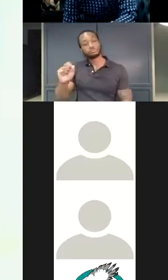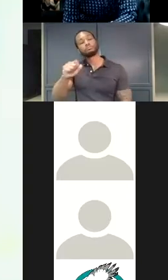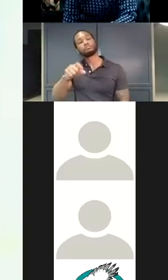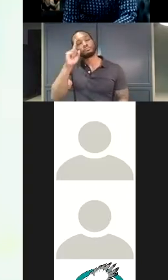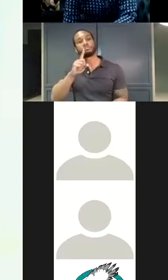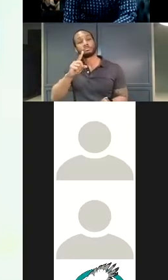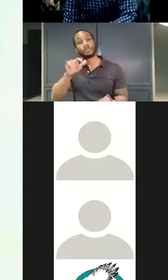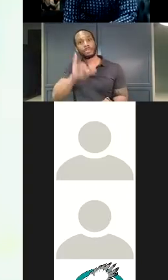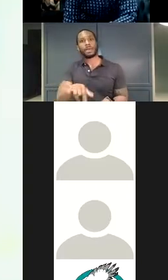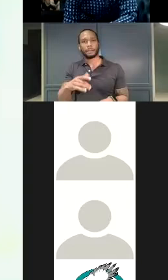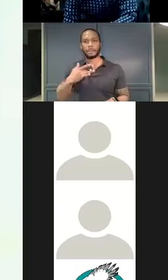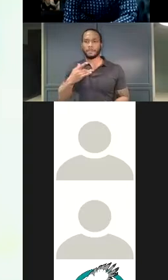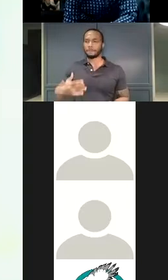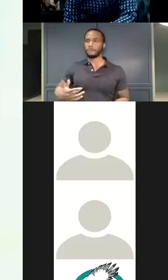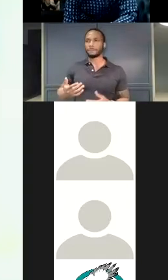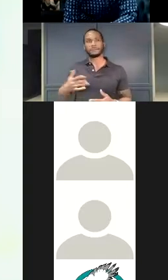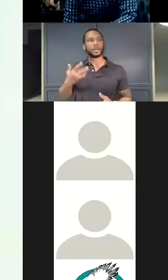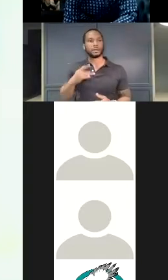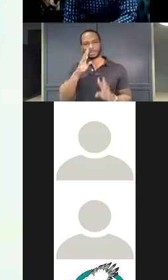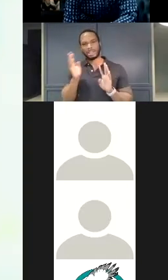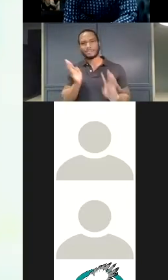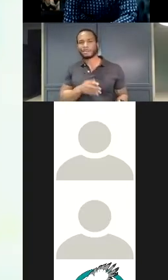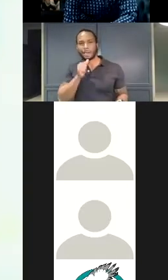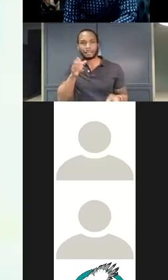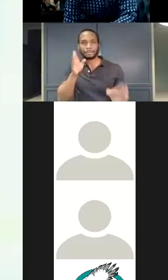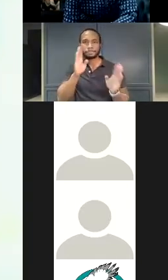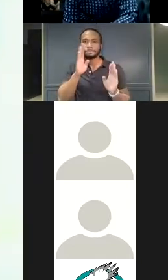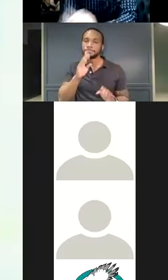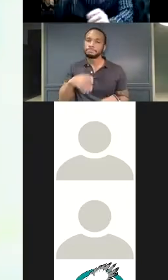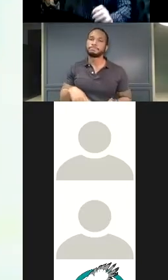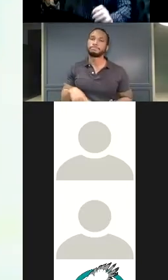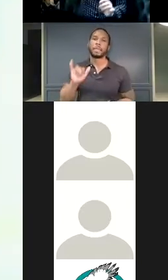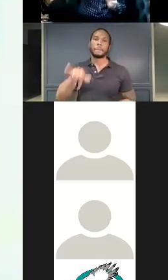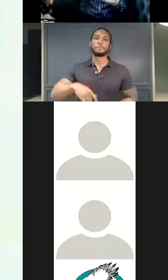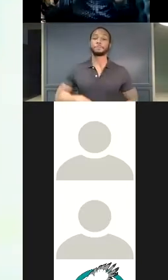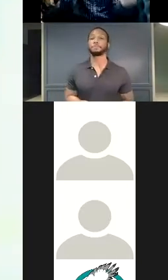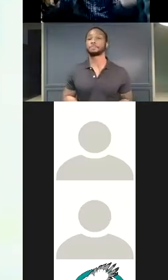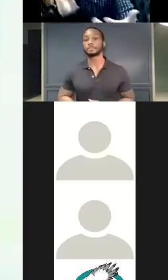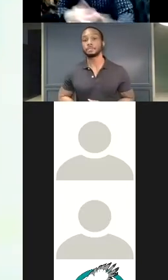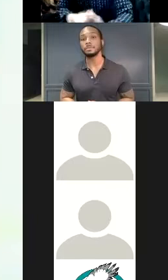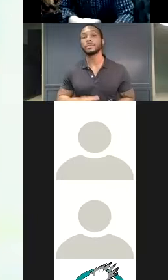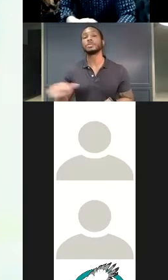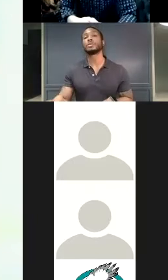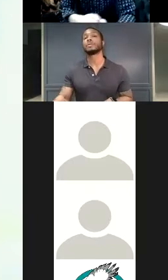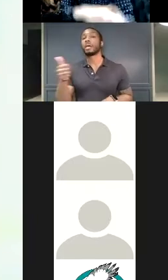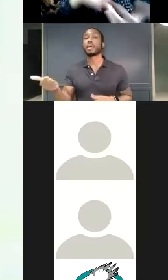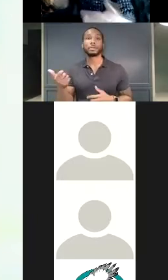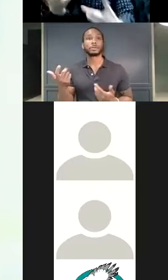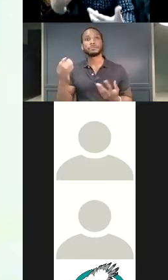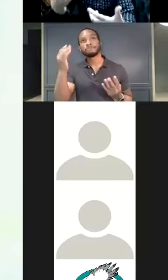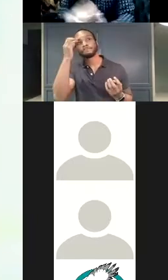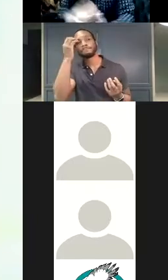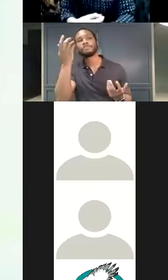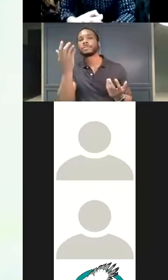feeling rejected, not feeling heard. Excellent, thank you. And so this other question I've been sitting with is like,